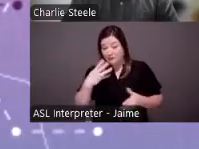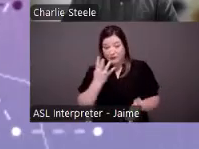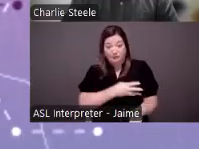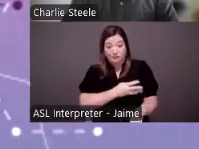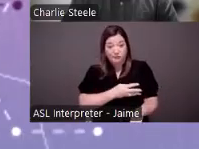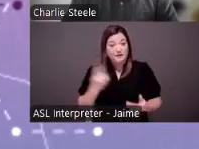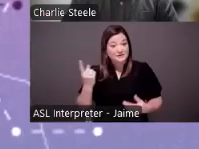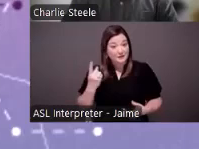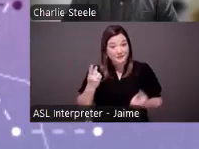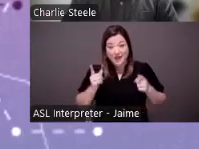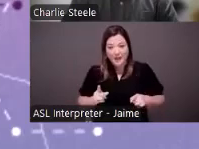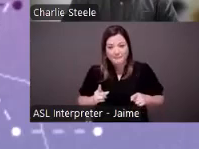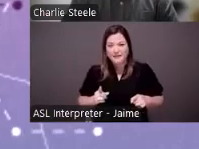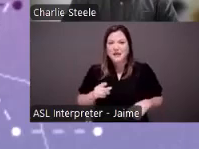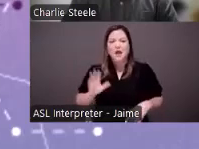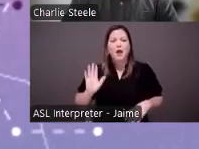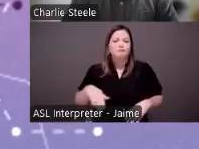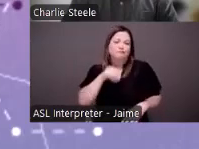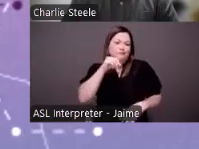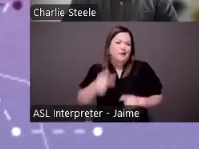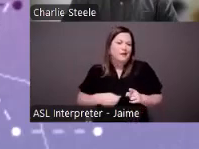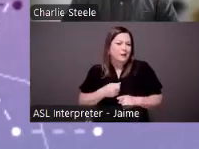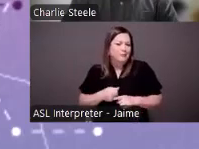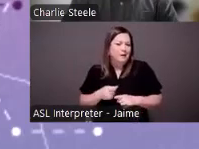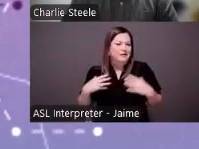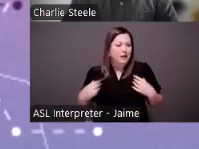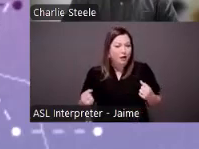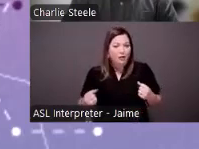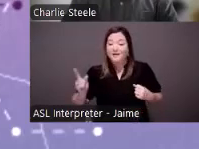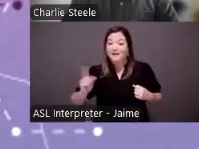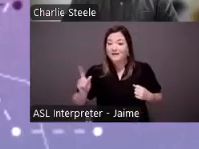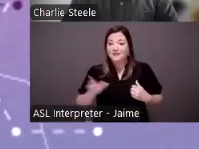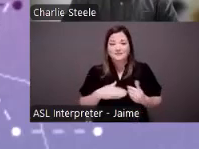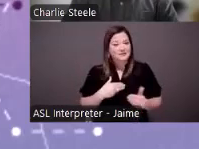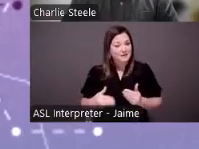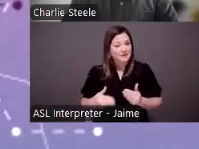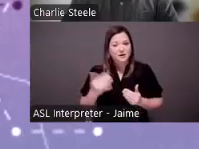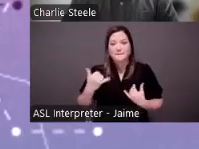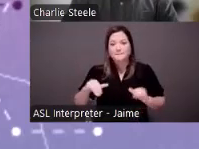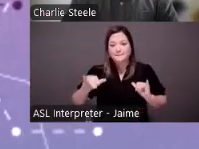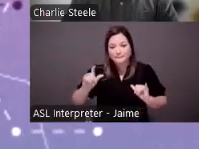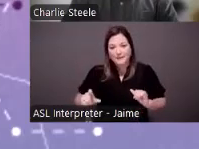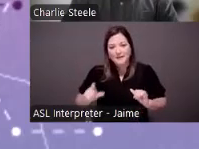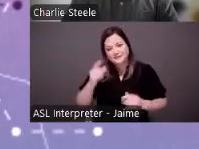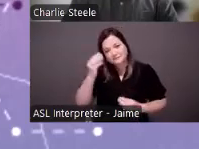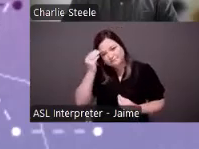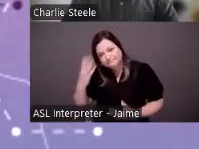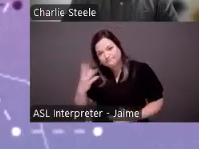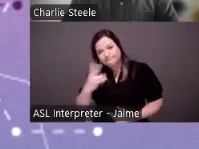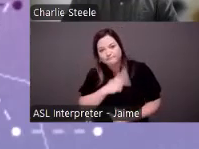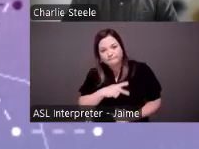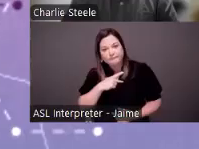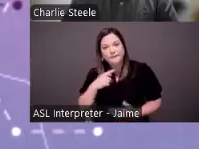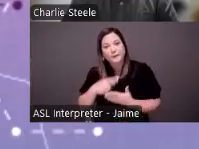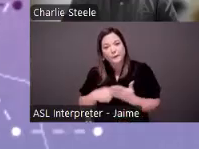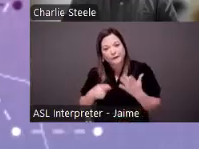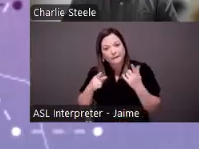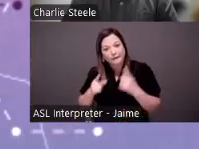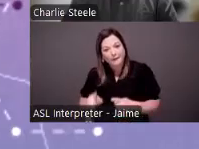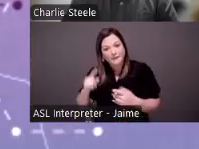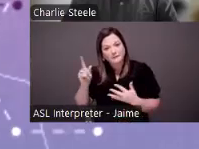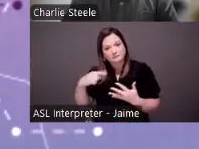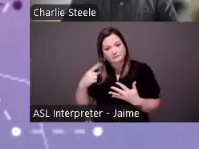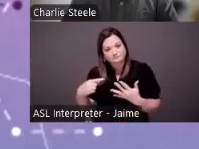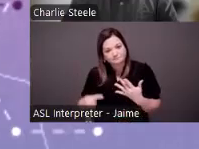say it doesn't affect the health. It's still important to be able to tell the patient that this is what happened. These are the steps that